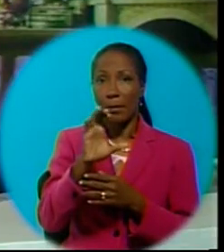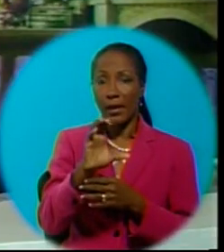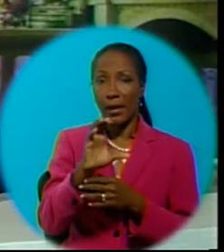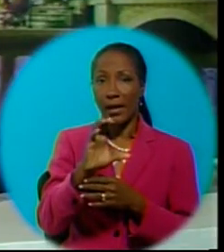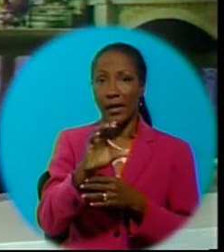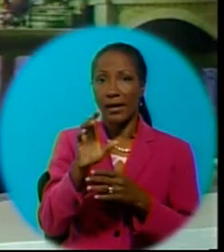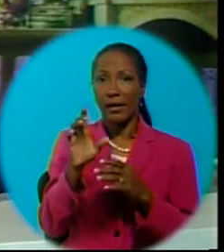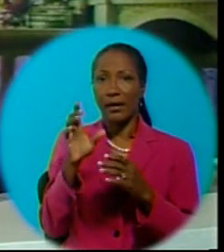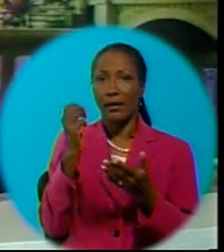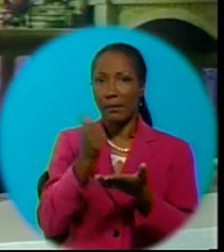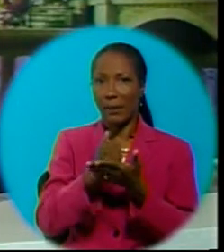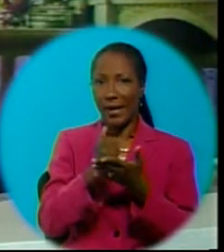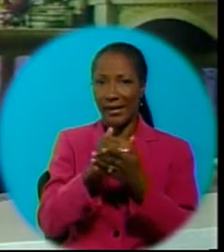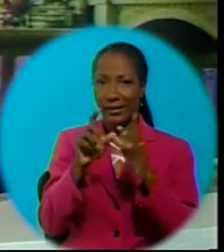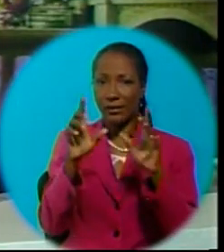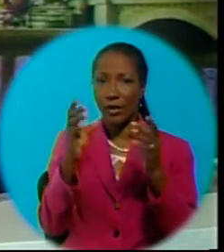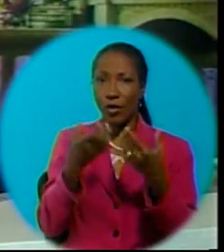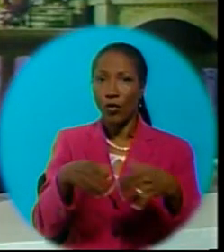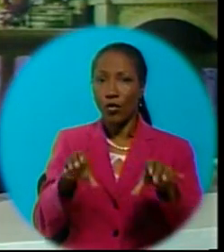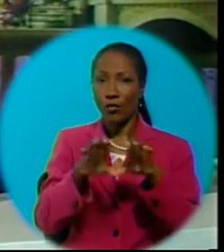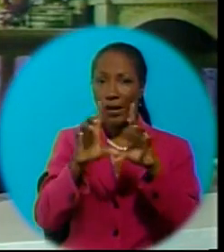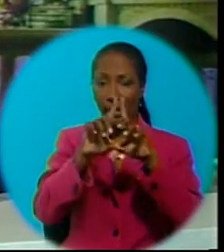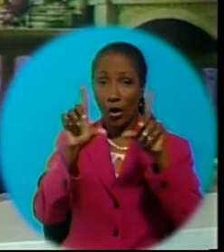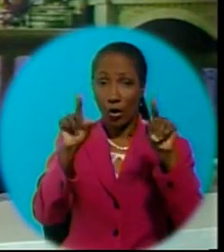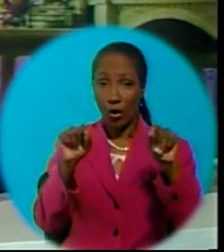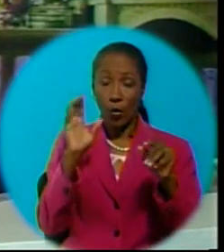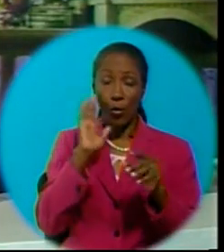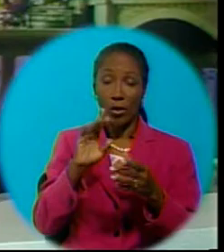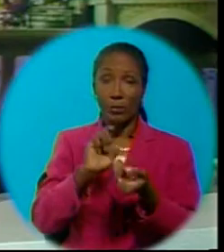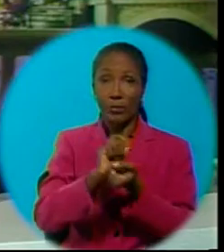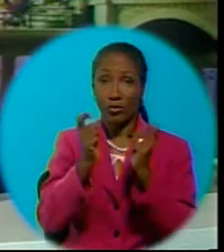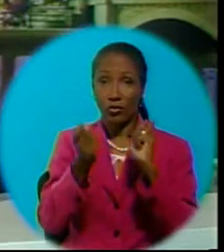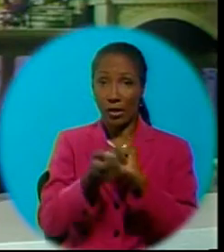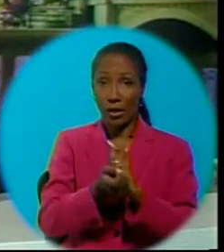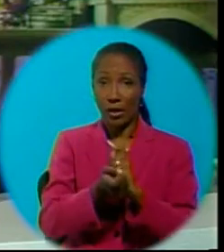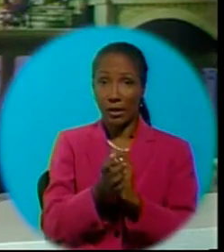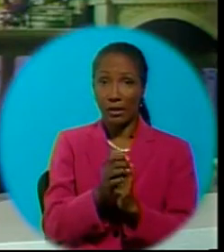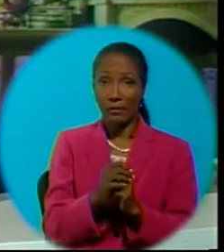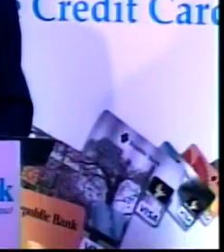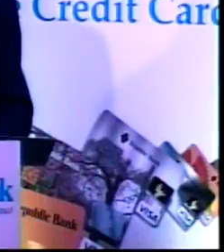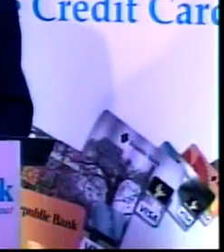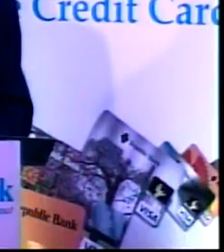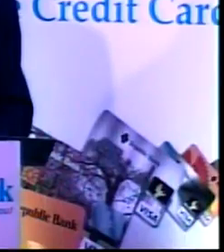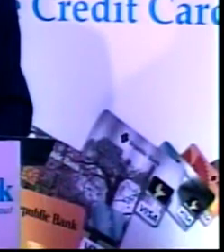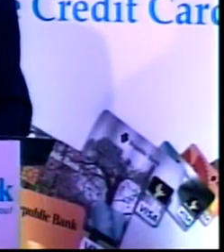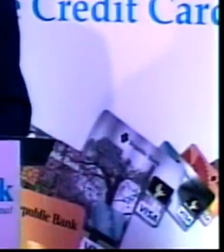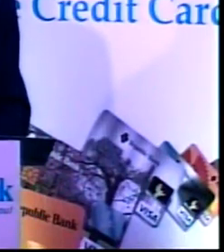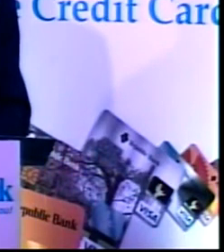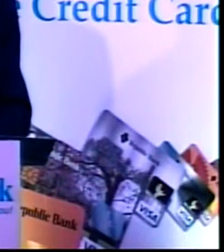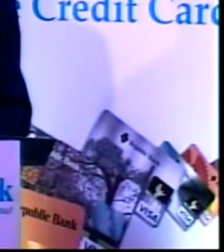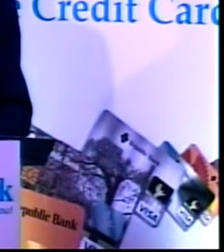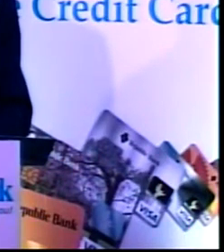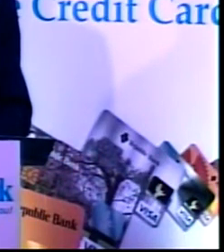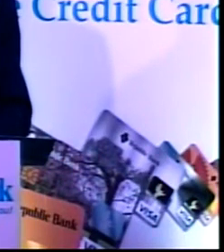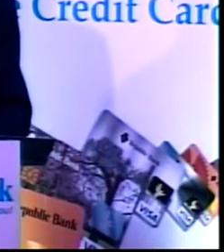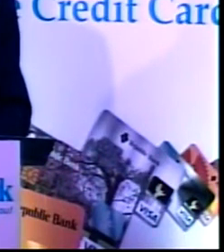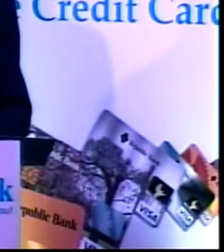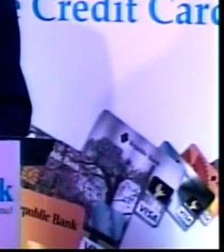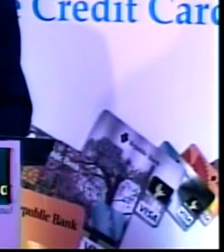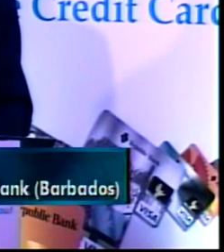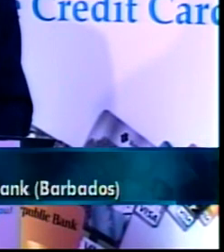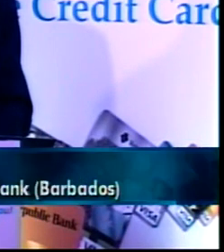be changed. He also gave a little more insight into the technology. First of all, on the security